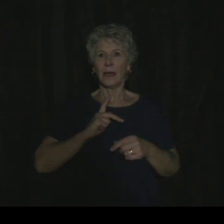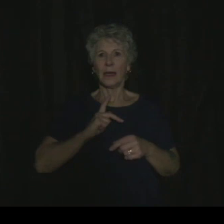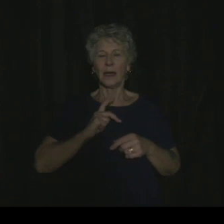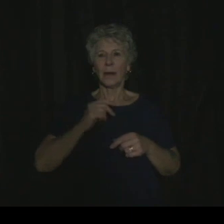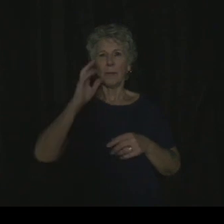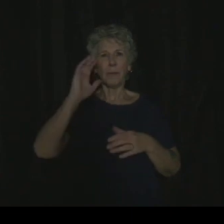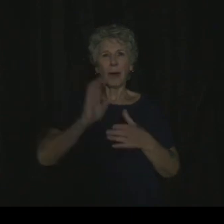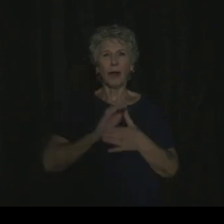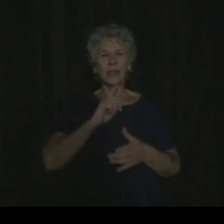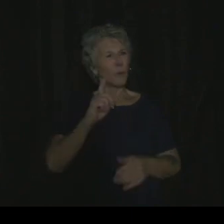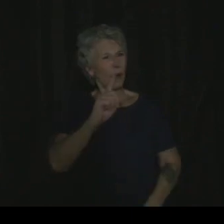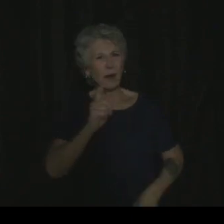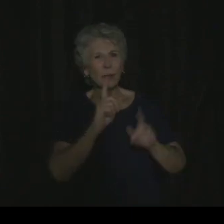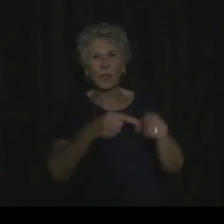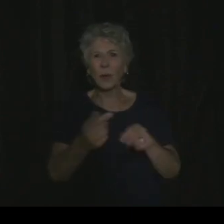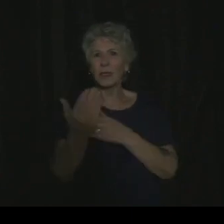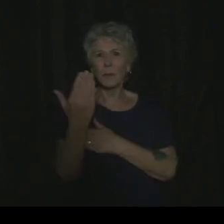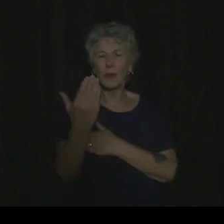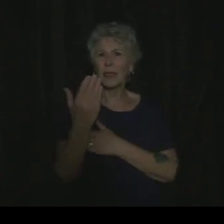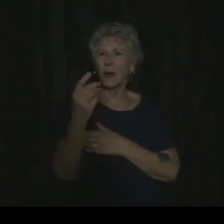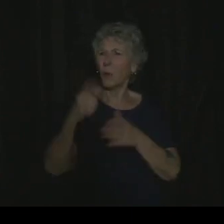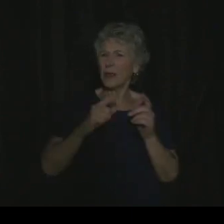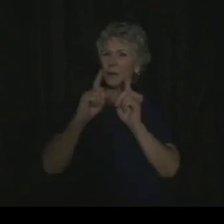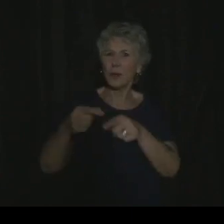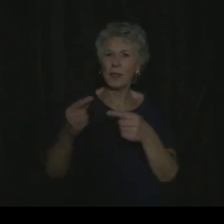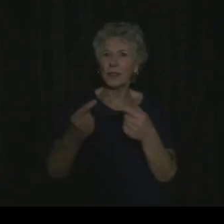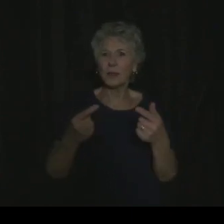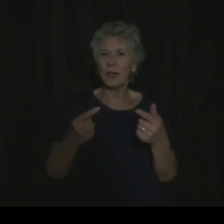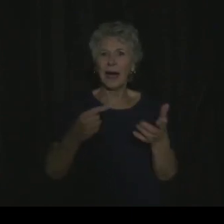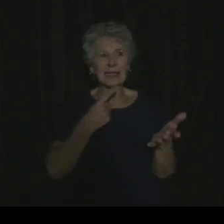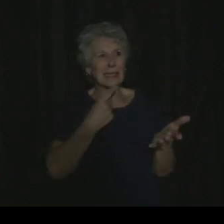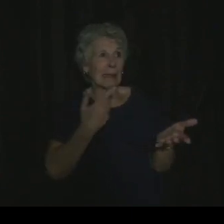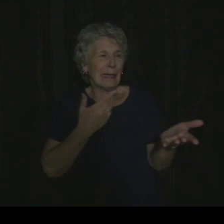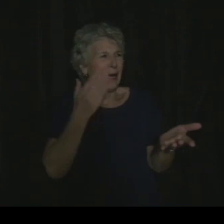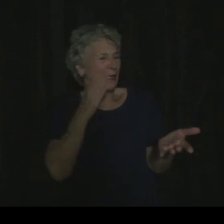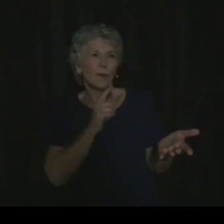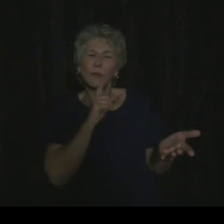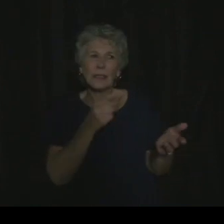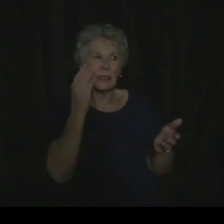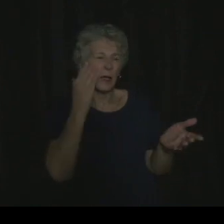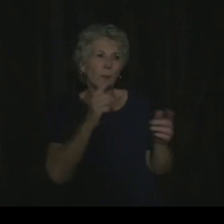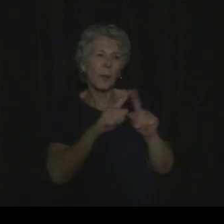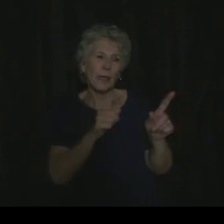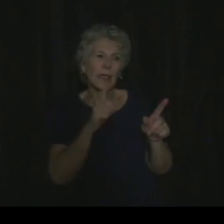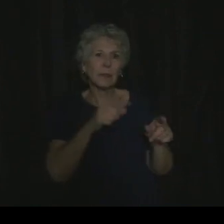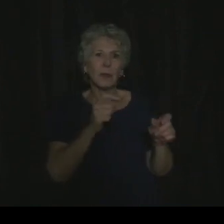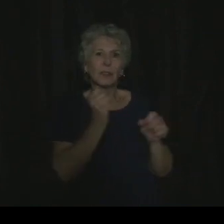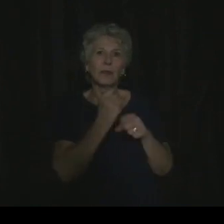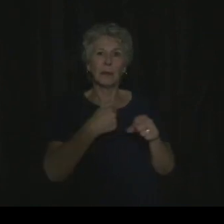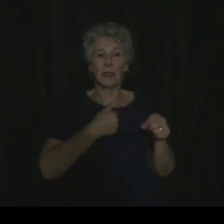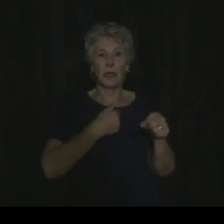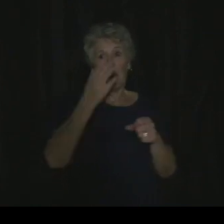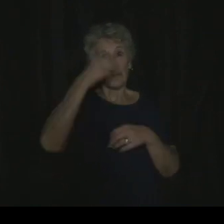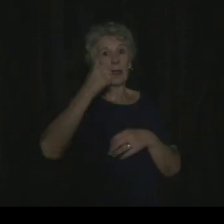morning? What's this you're going to? What? I go, well, I really don't know completely, but it's supposed to make me a better husband